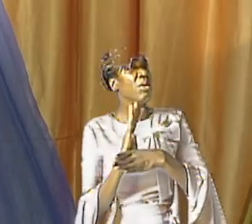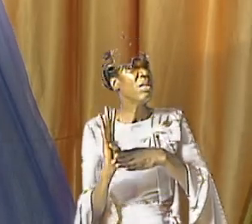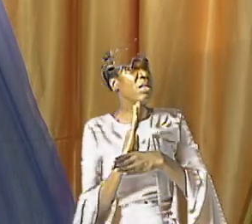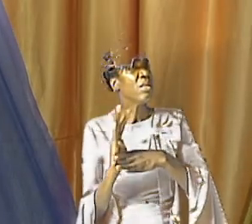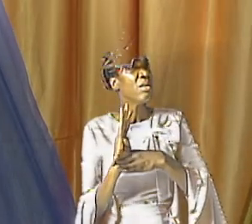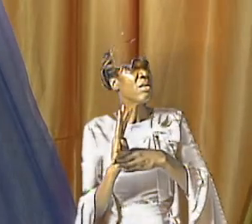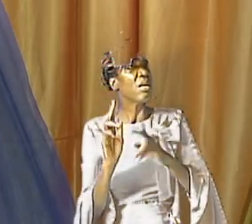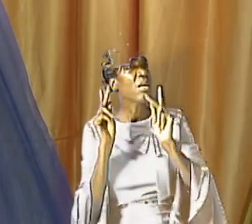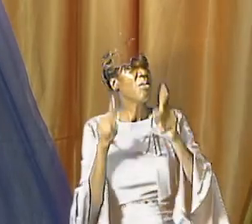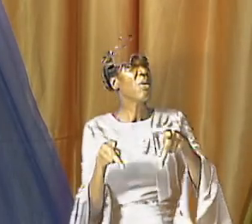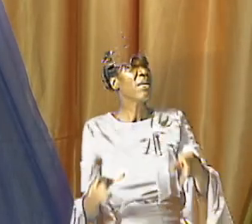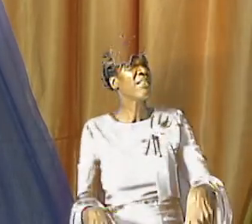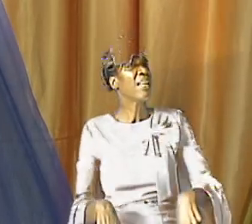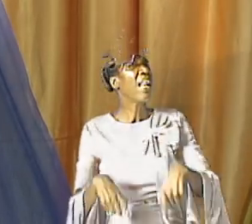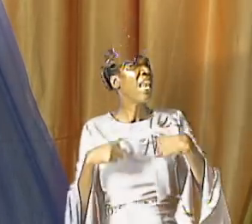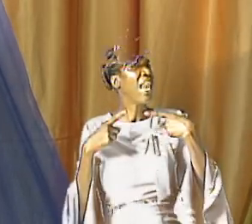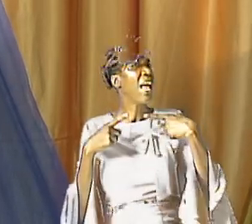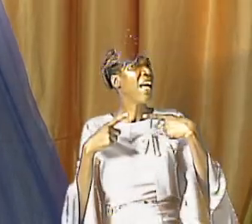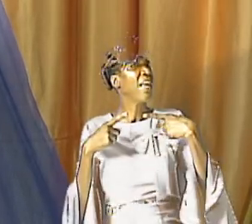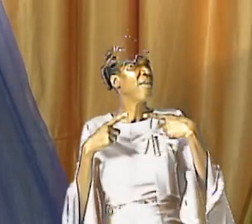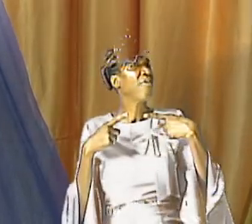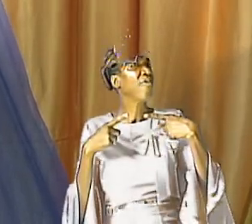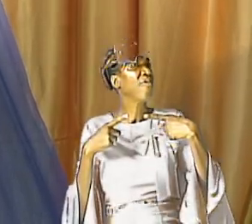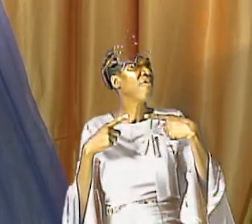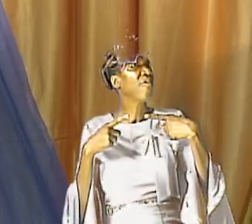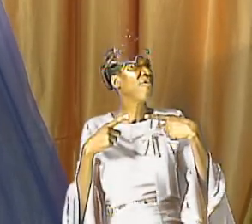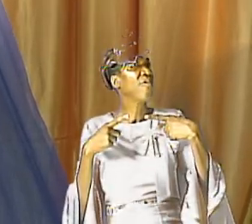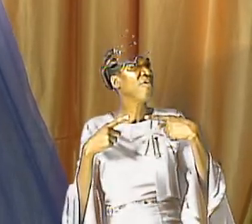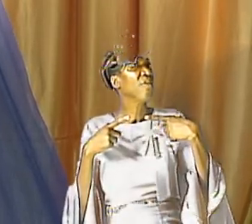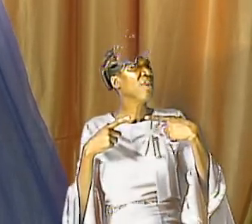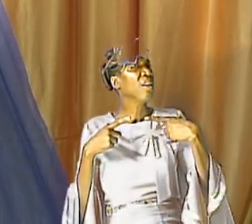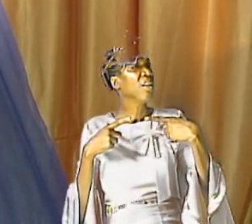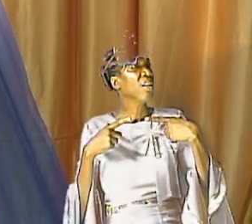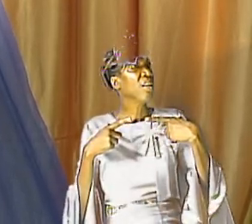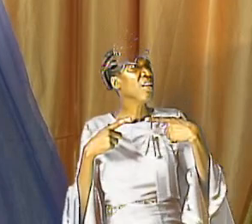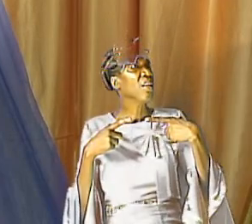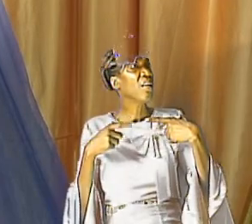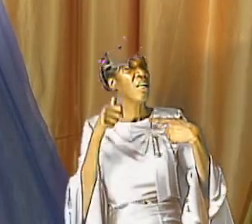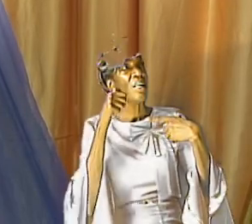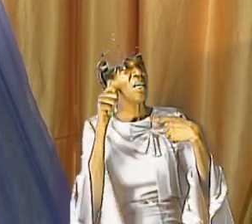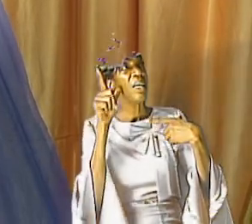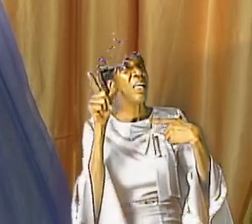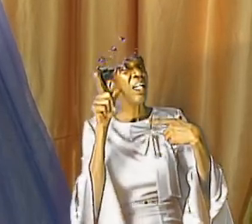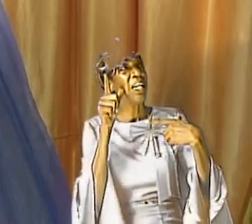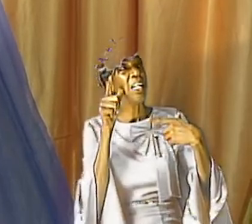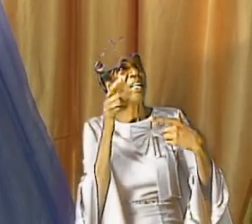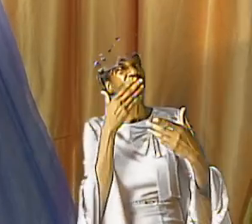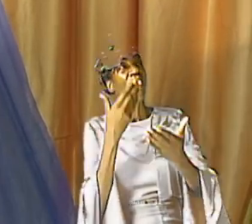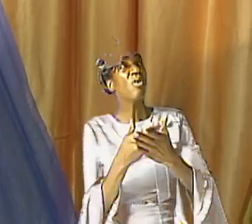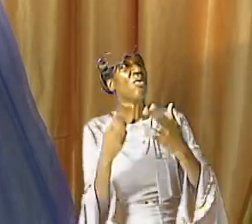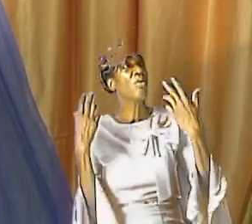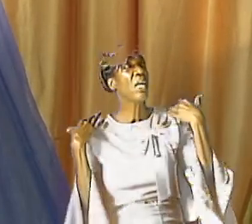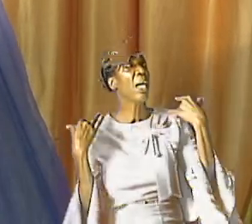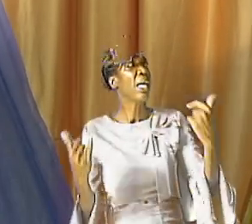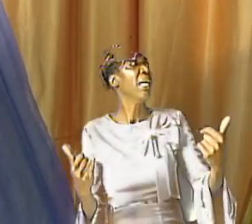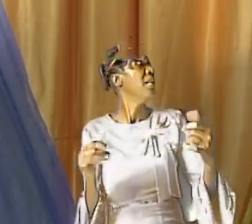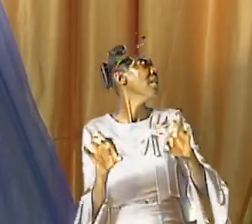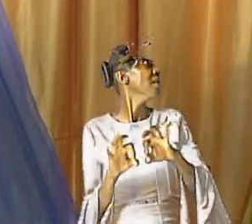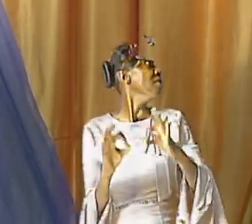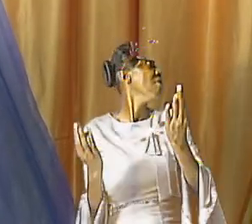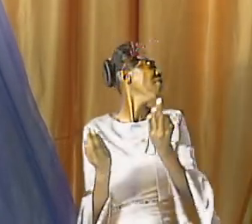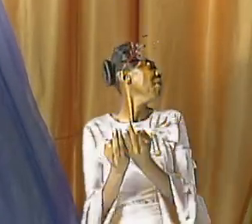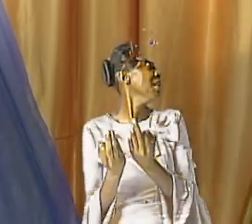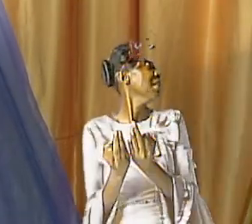as well. And Verily Rochester is praying for good health for herself and her family. And there are